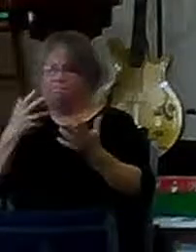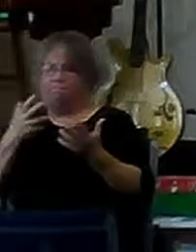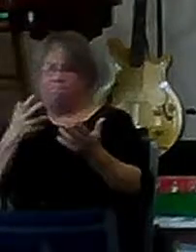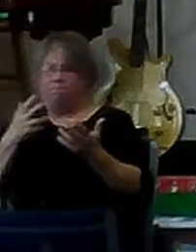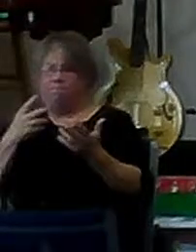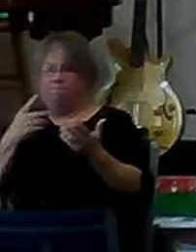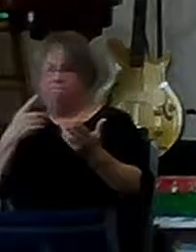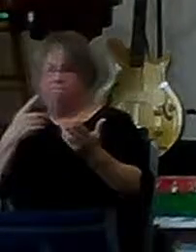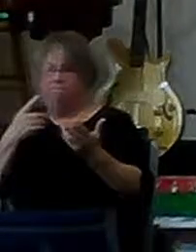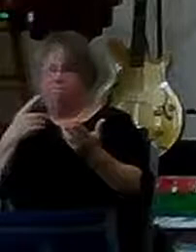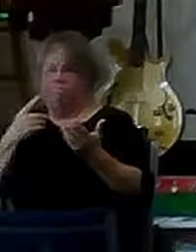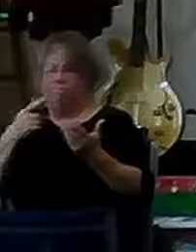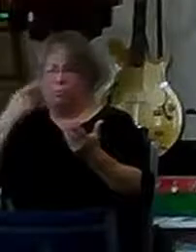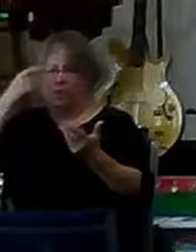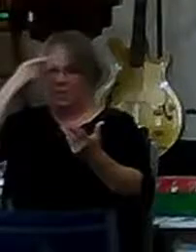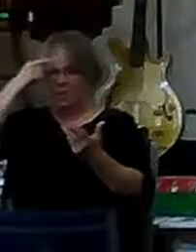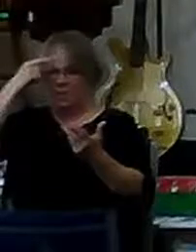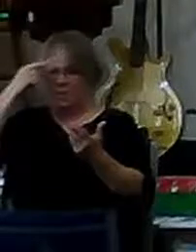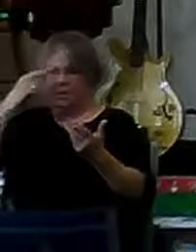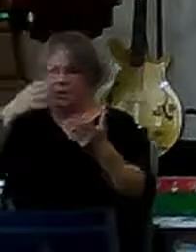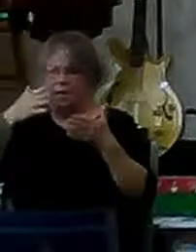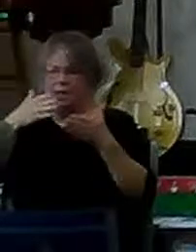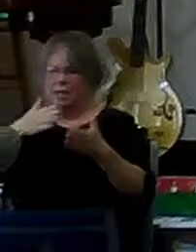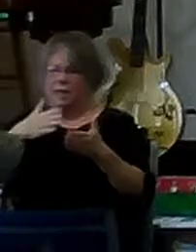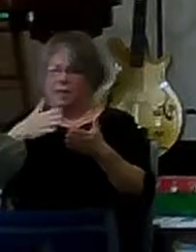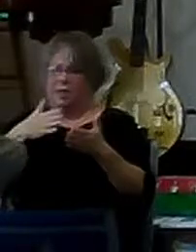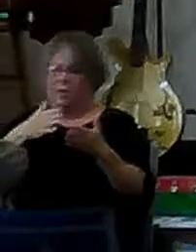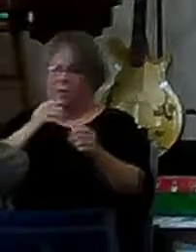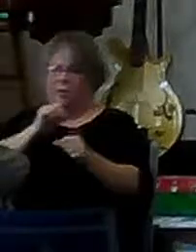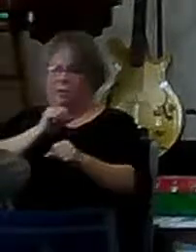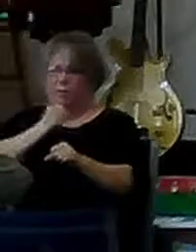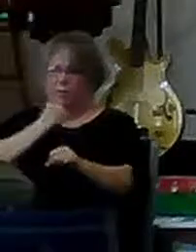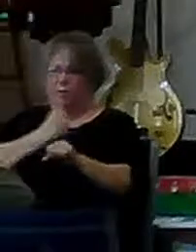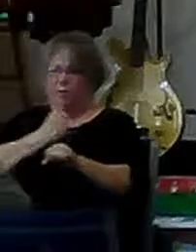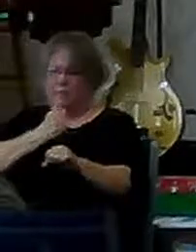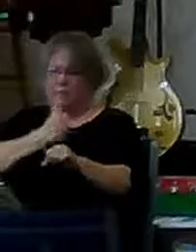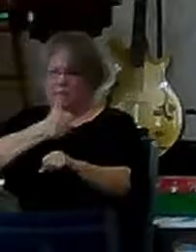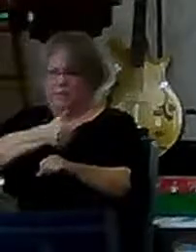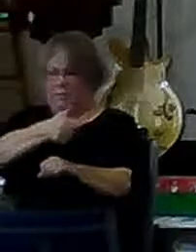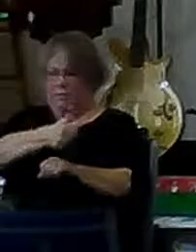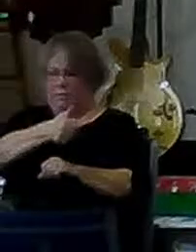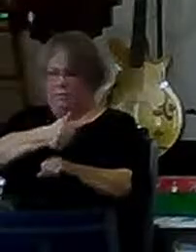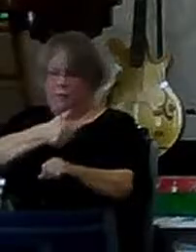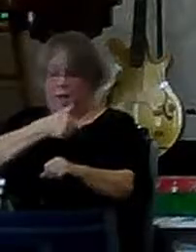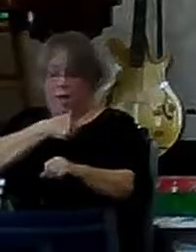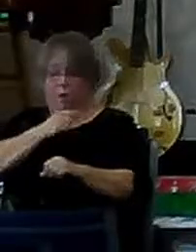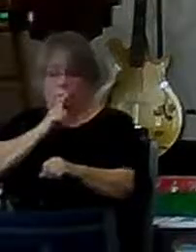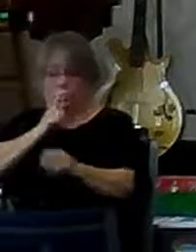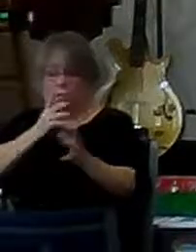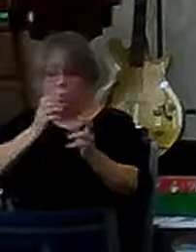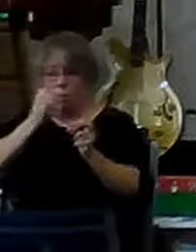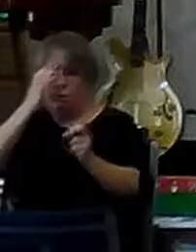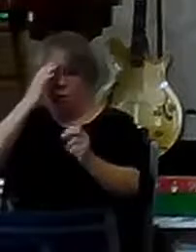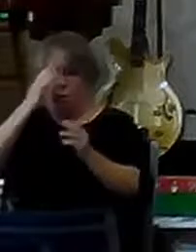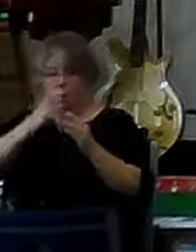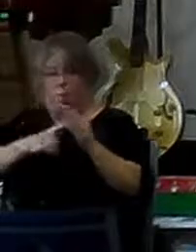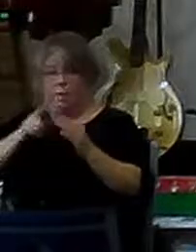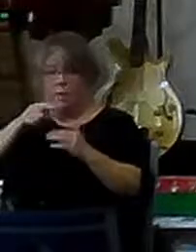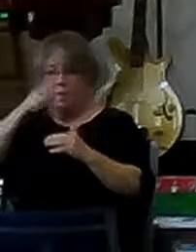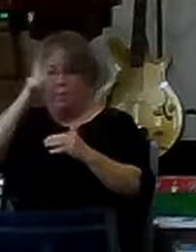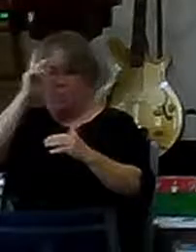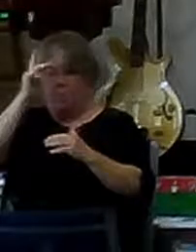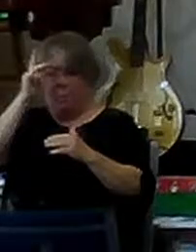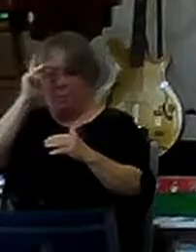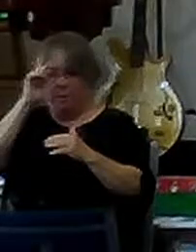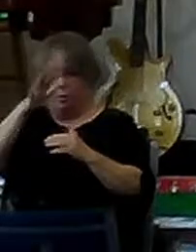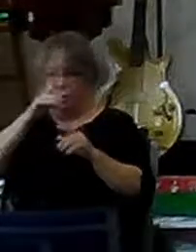by ourselves. And so he's thinking, I'm really glad I'm here on this Sunday. I really want to know what this pastor will have to